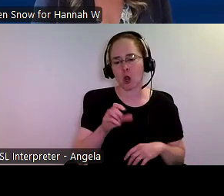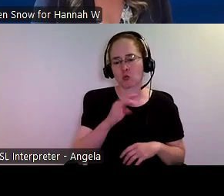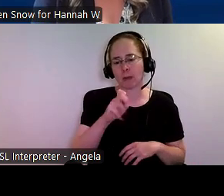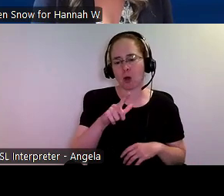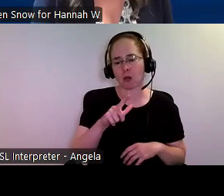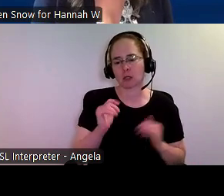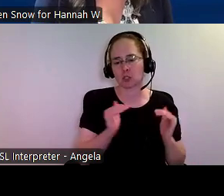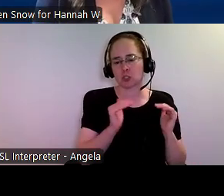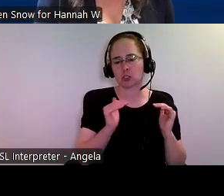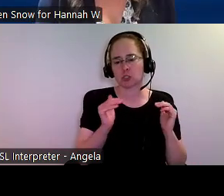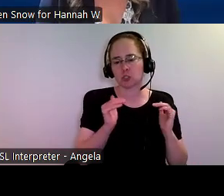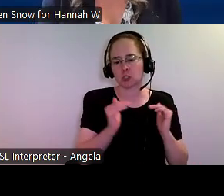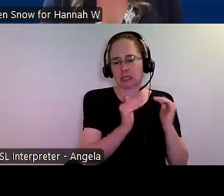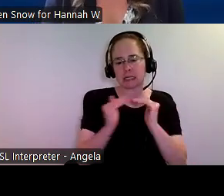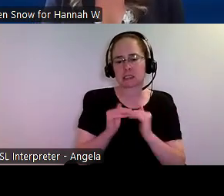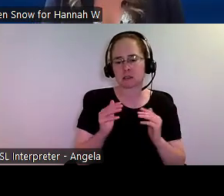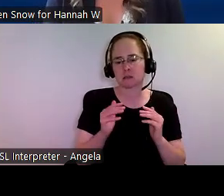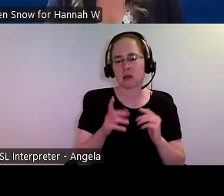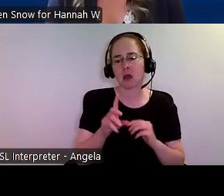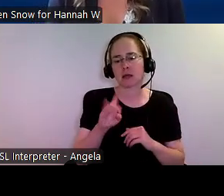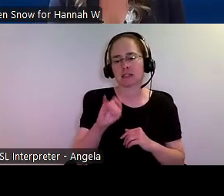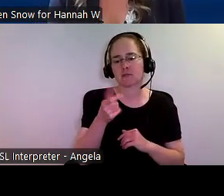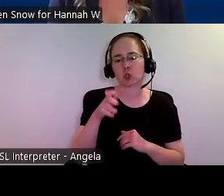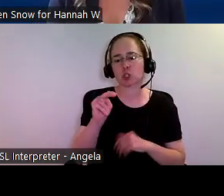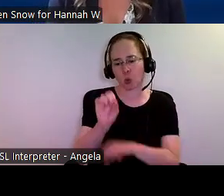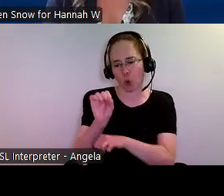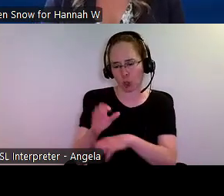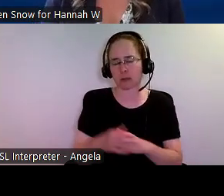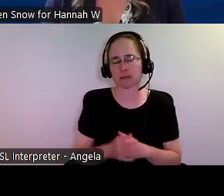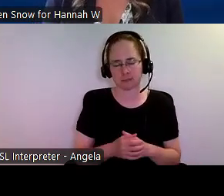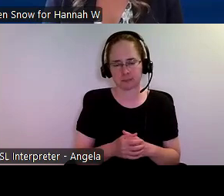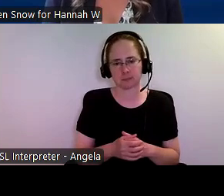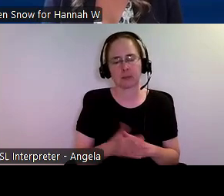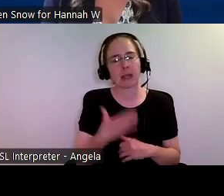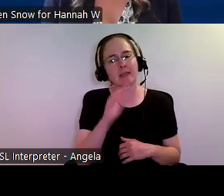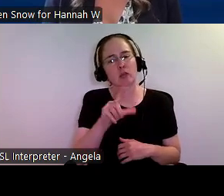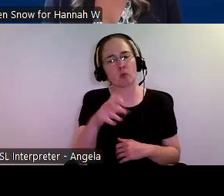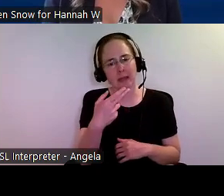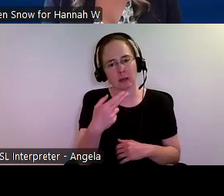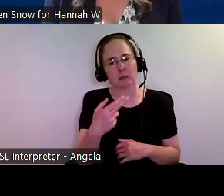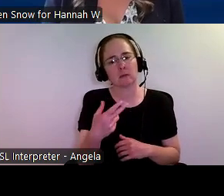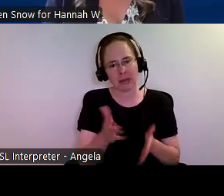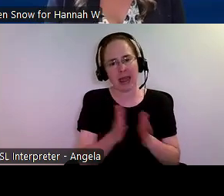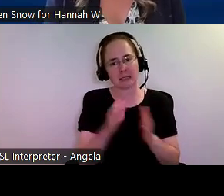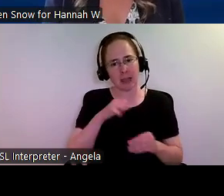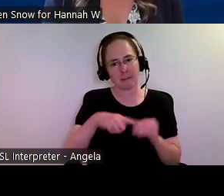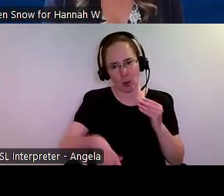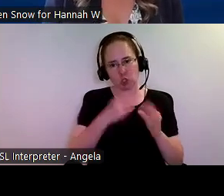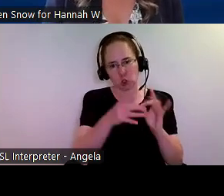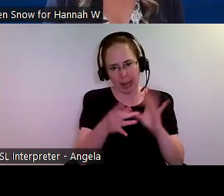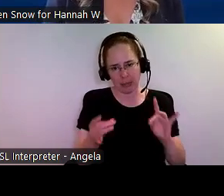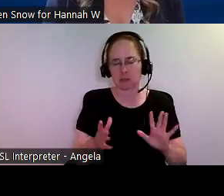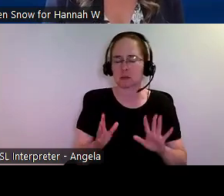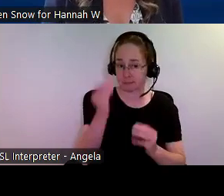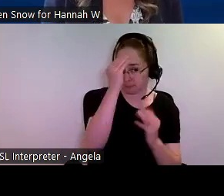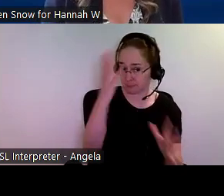work. That being said, Leah, I appreciate you offering space for additional comments. I will flag, I hope that most people